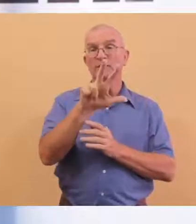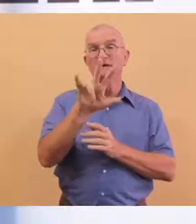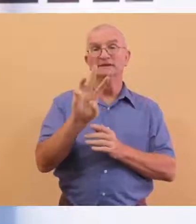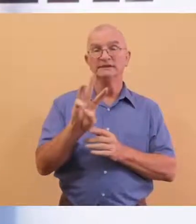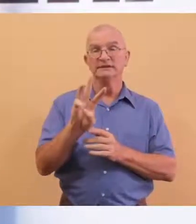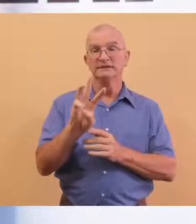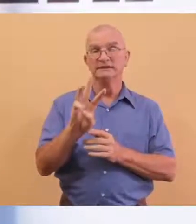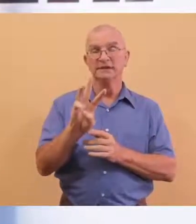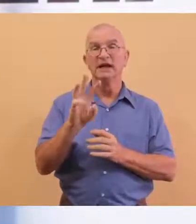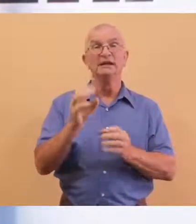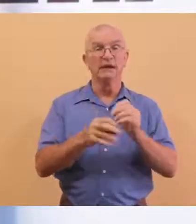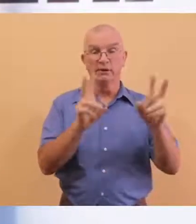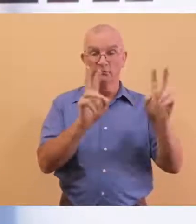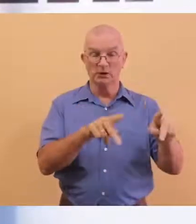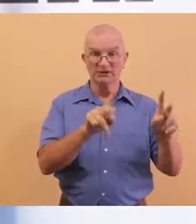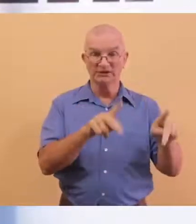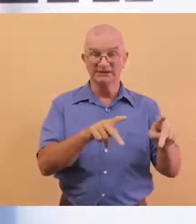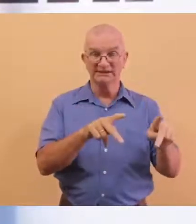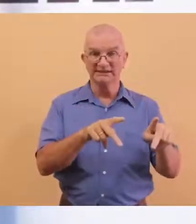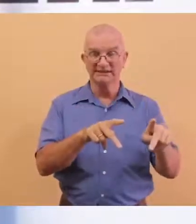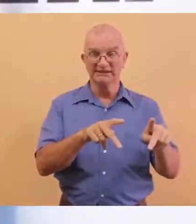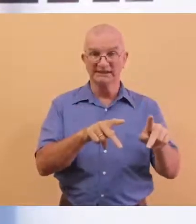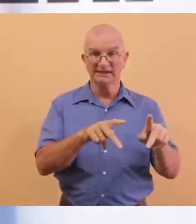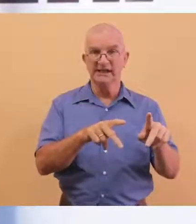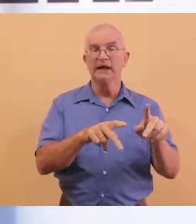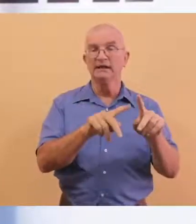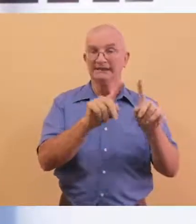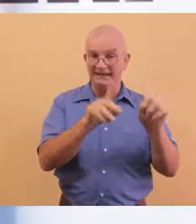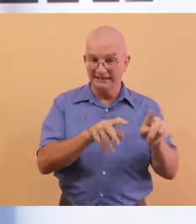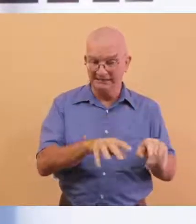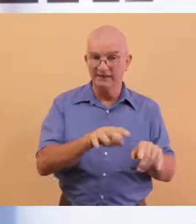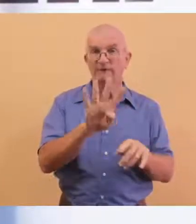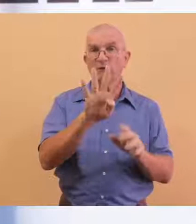6,236. The number of persons tested is